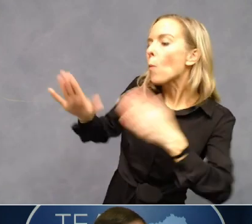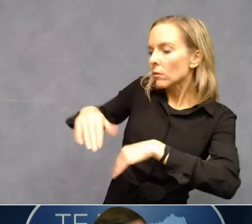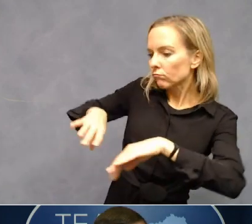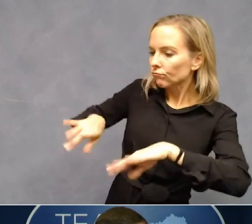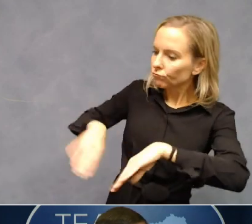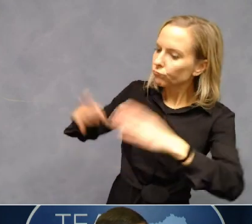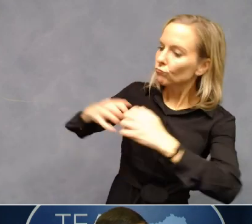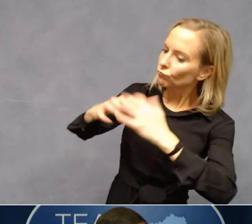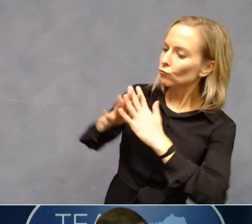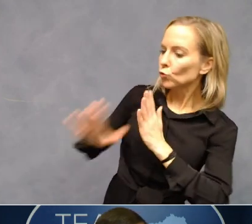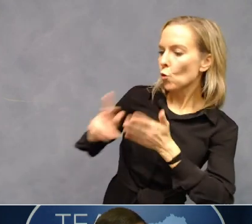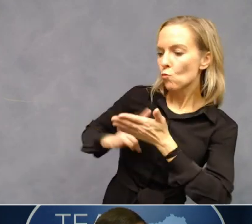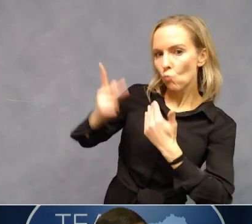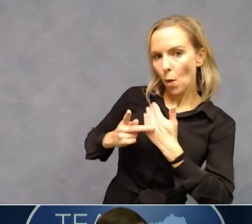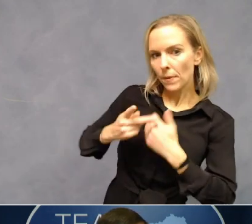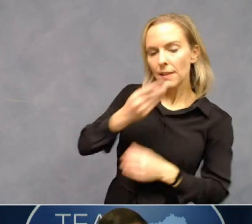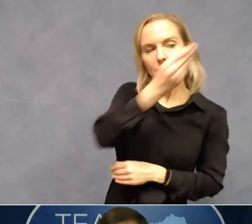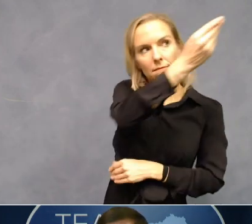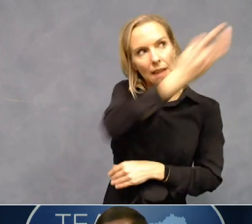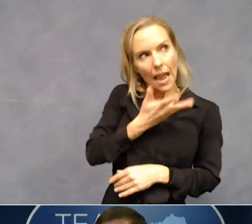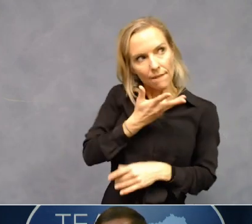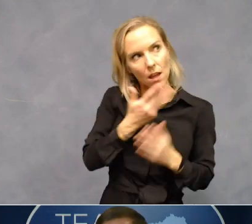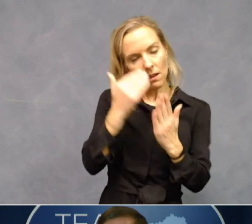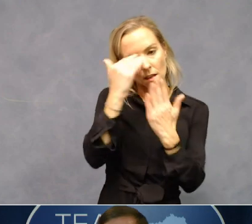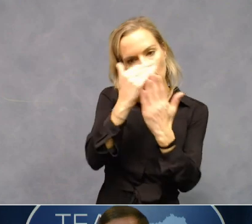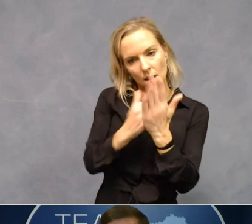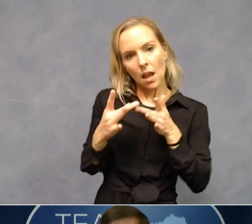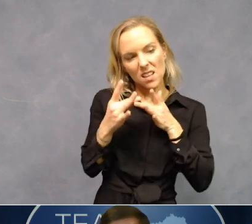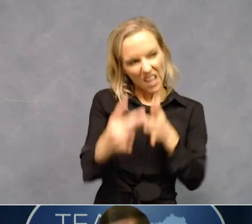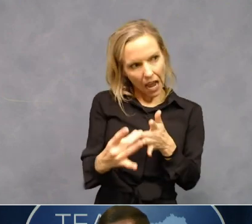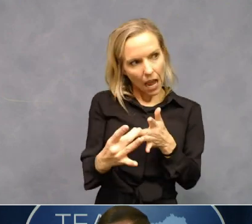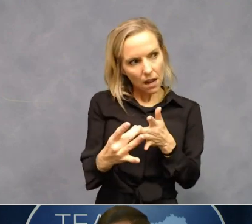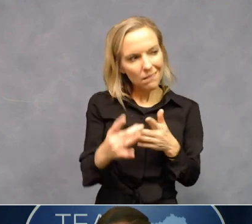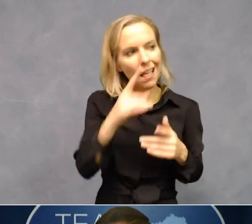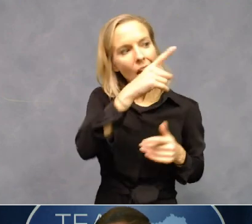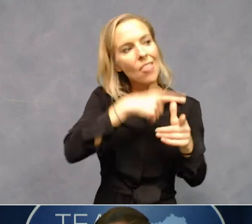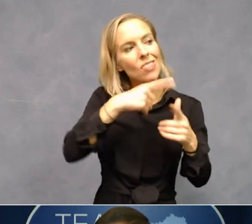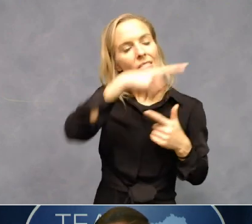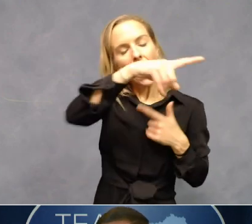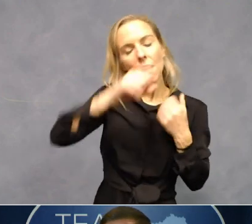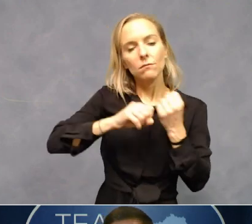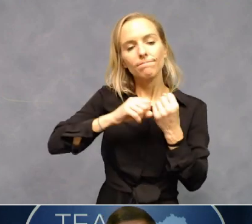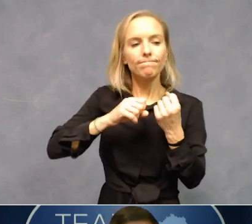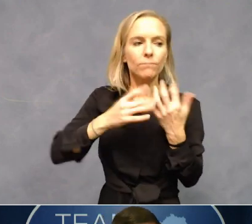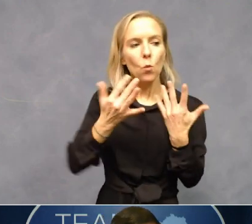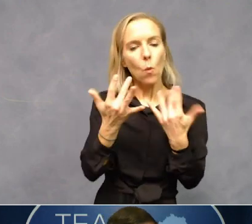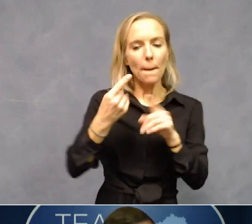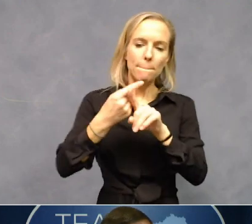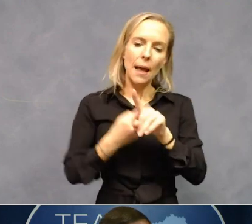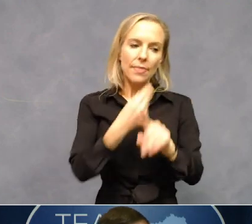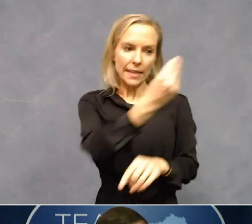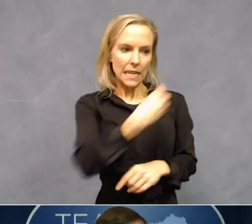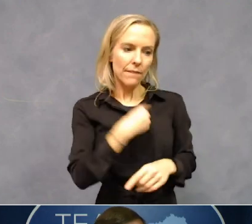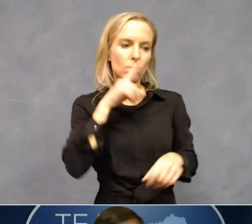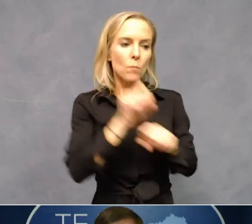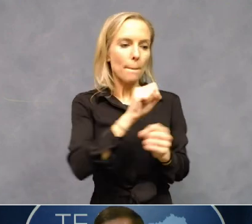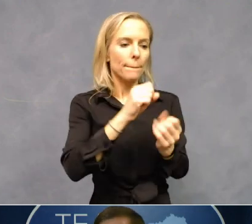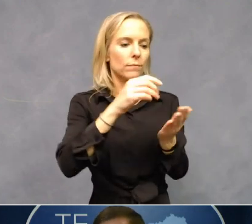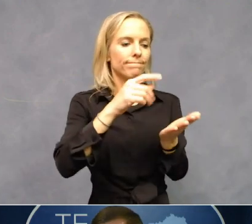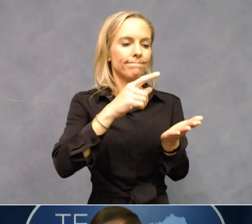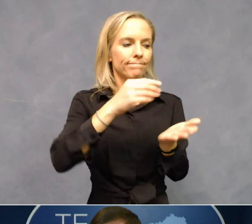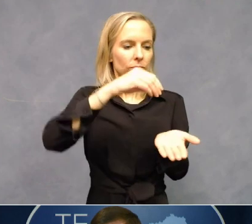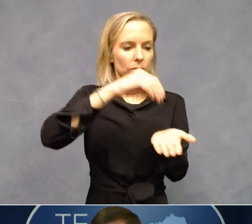given us initial guidance, and then typically has waited a month to give us written guidance. And oftentimes that written guidance has changed